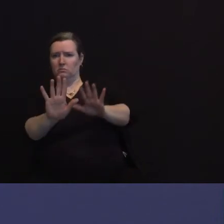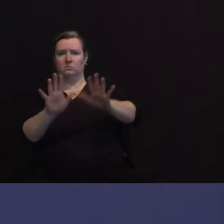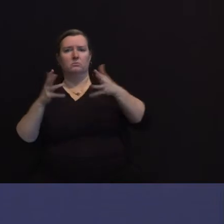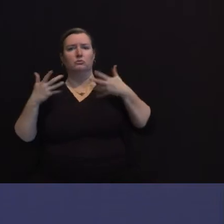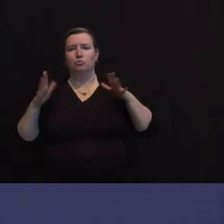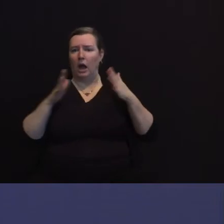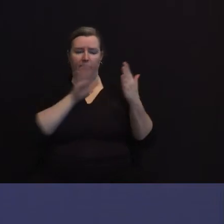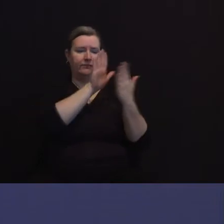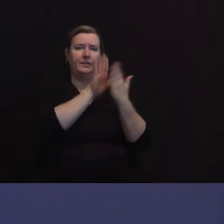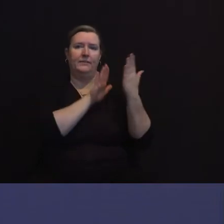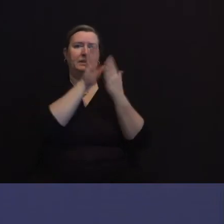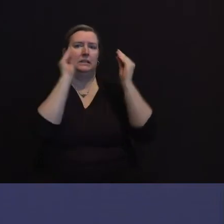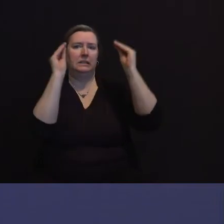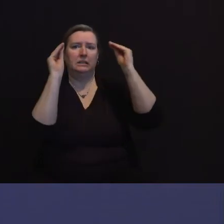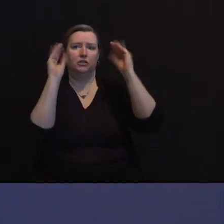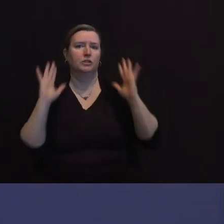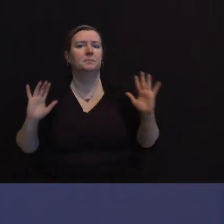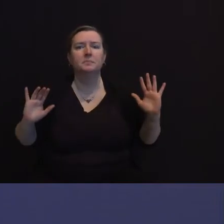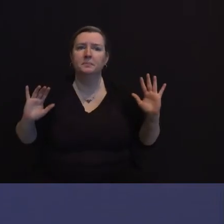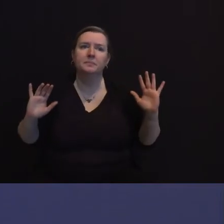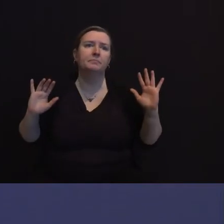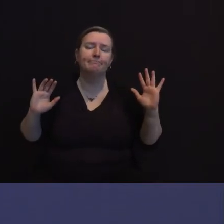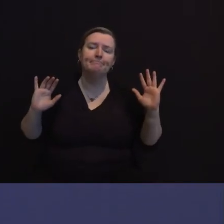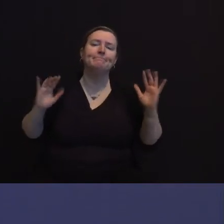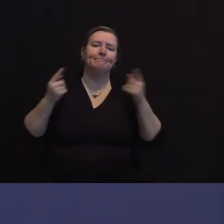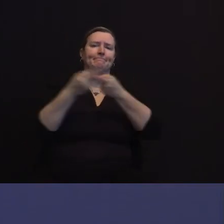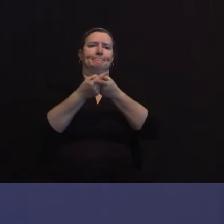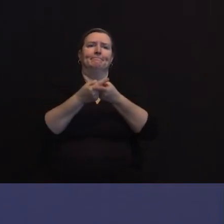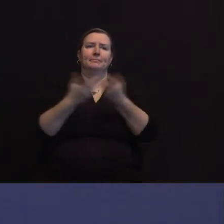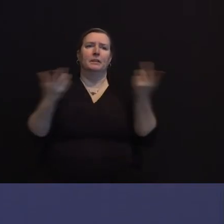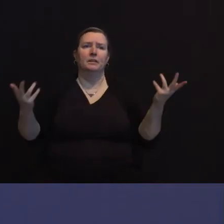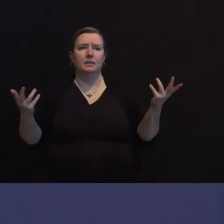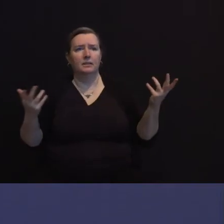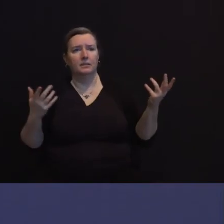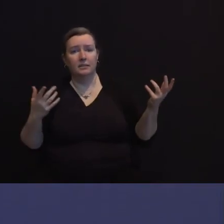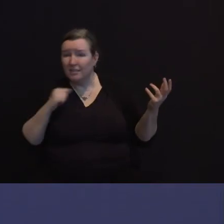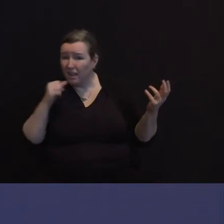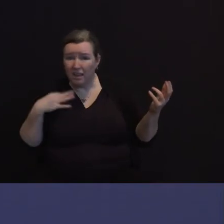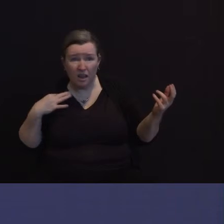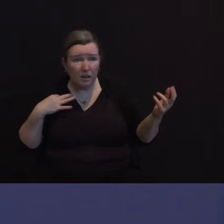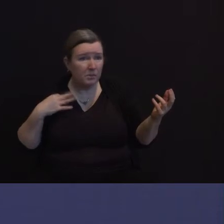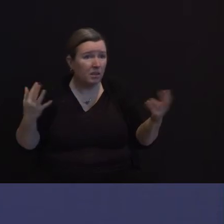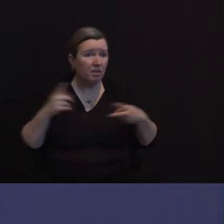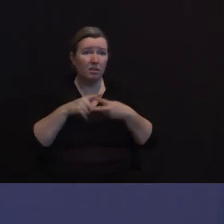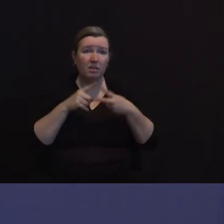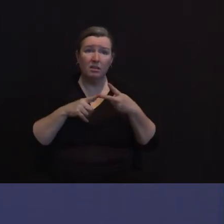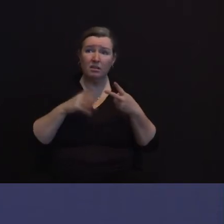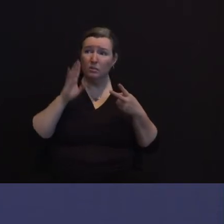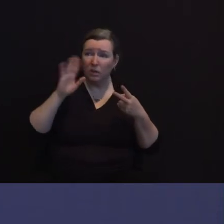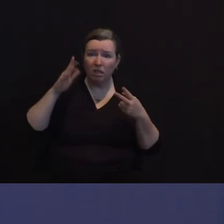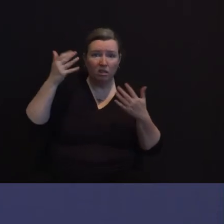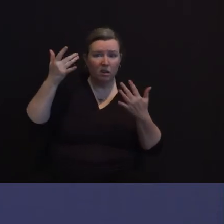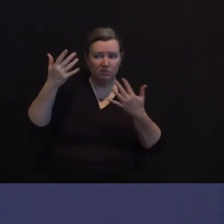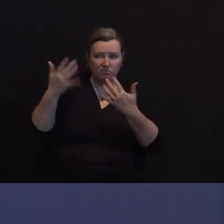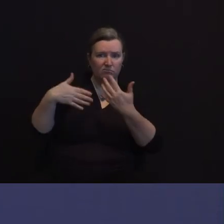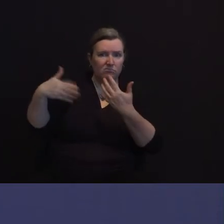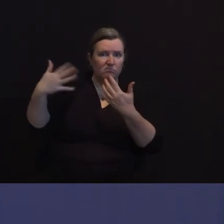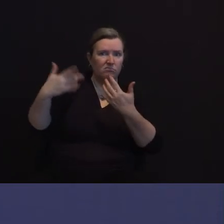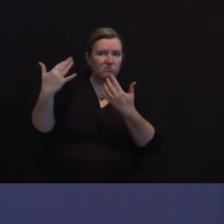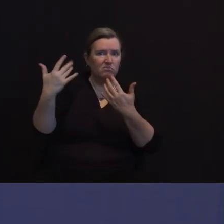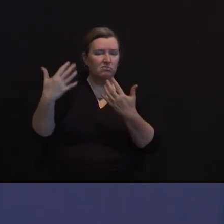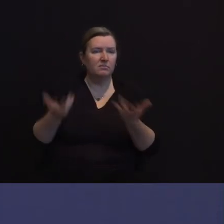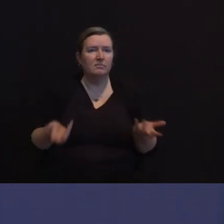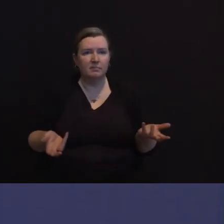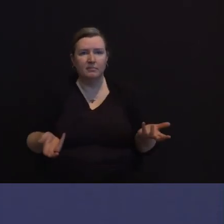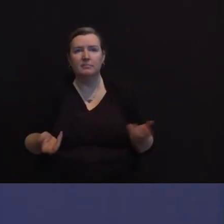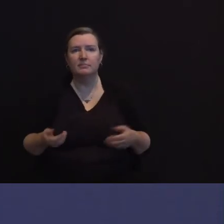aren't eligible be eligible, and who else will likely be included in that next expanded group? Just a couple on vaccine. Commissioners,